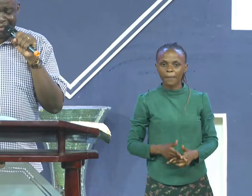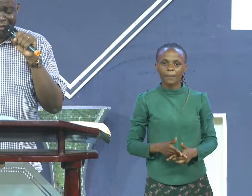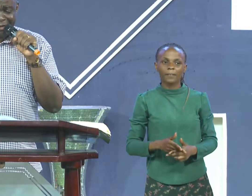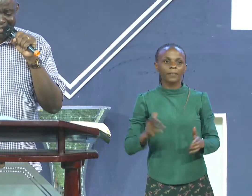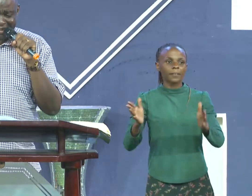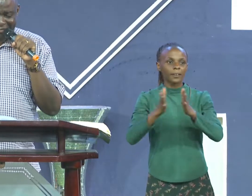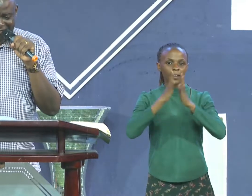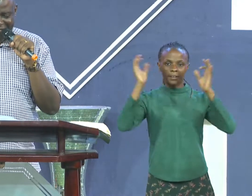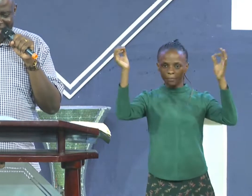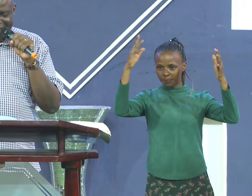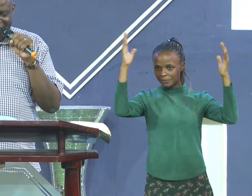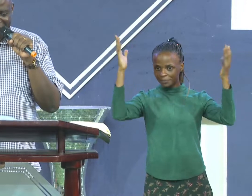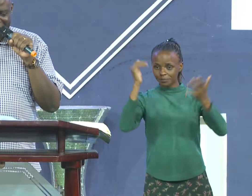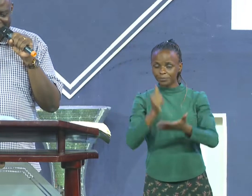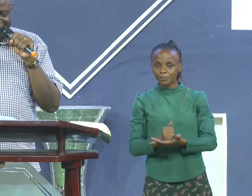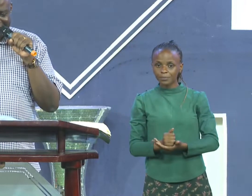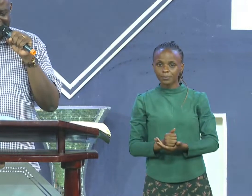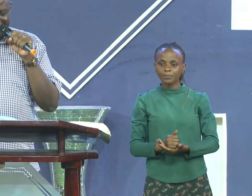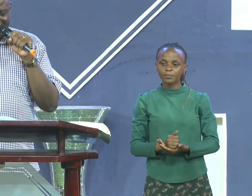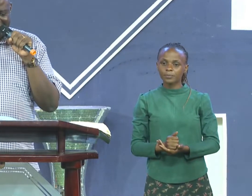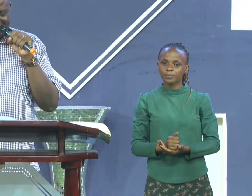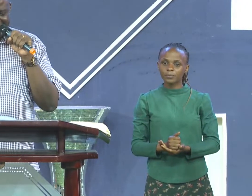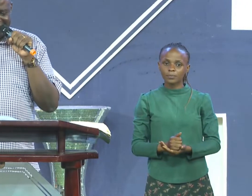Hallelujah. Amen.